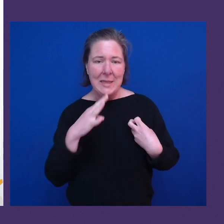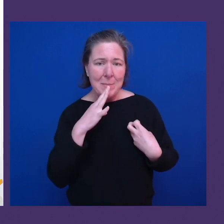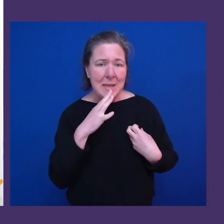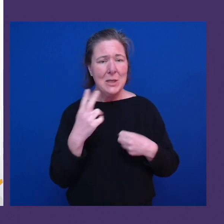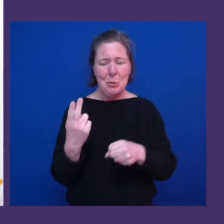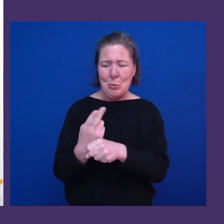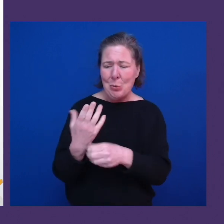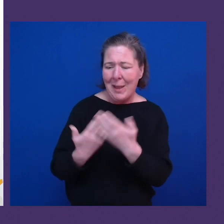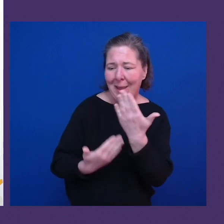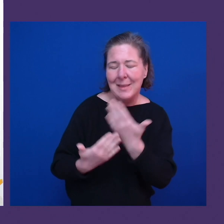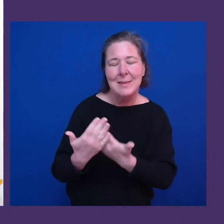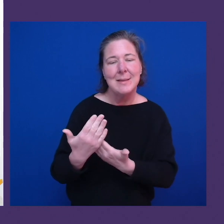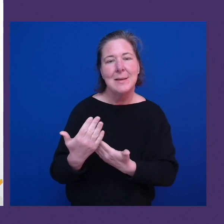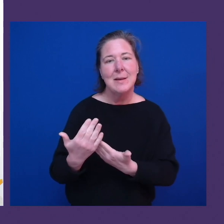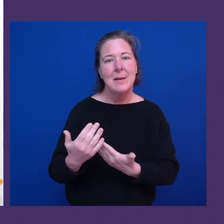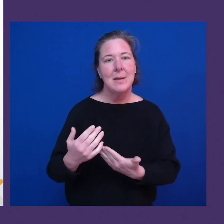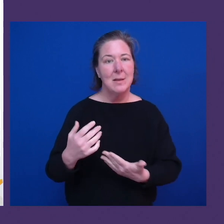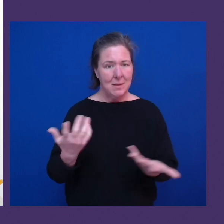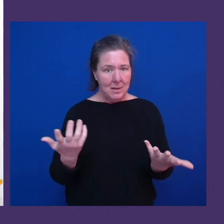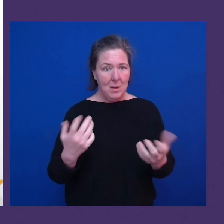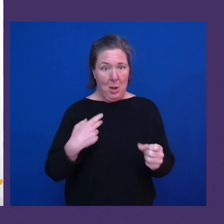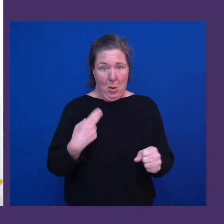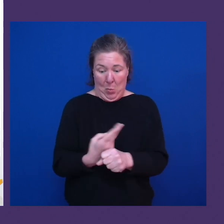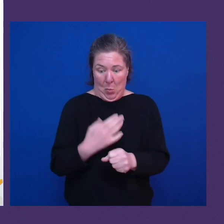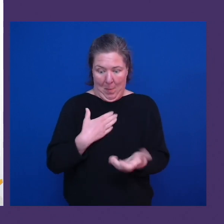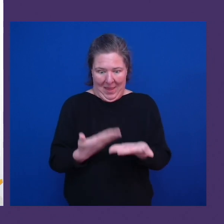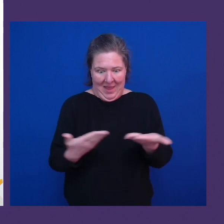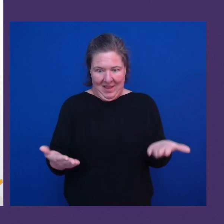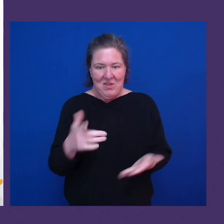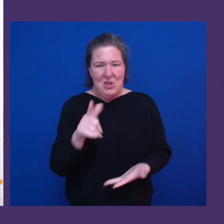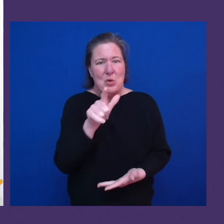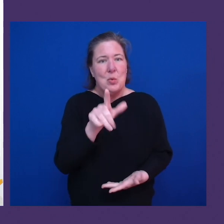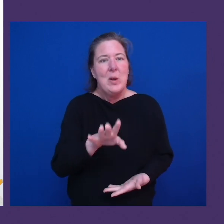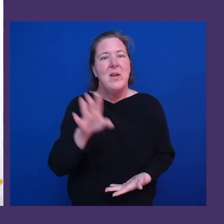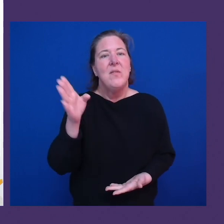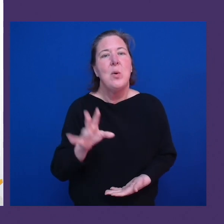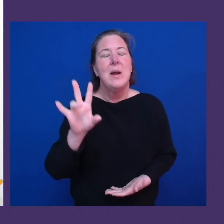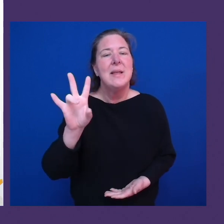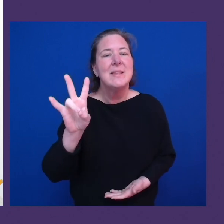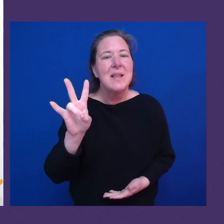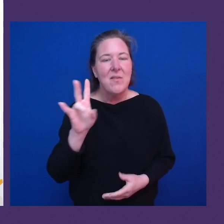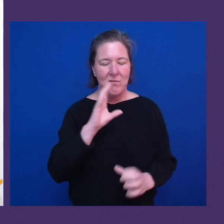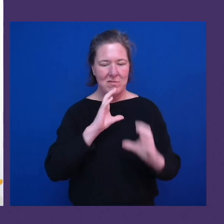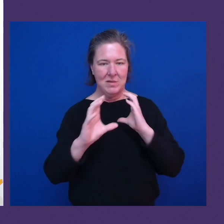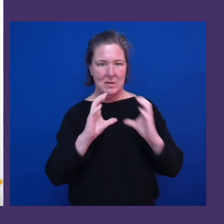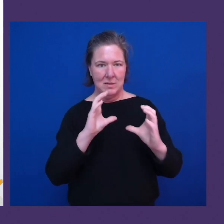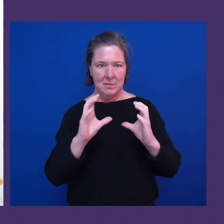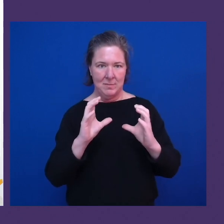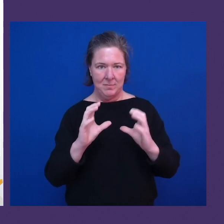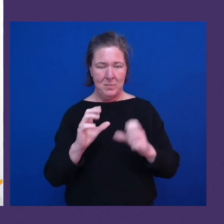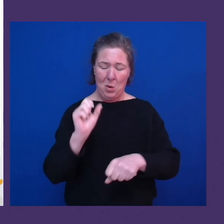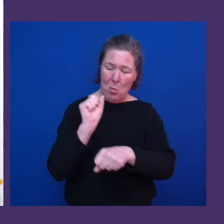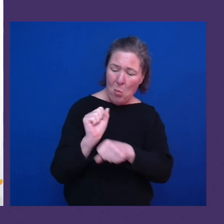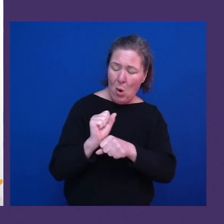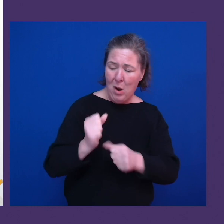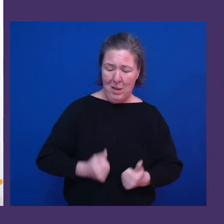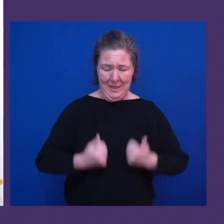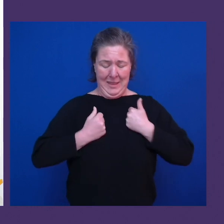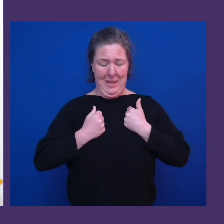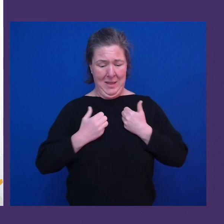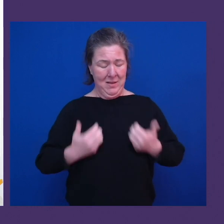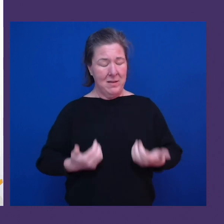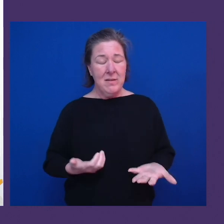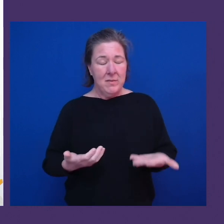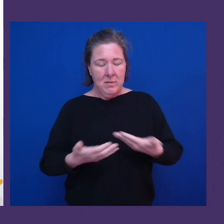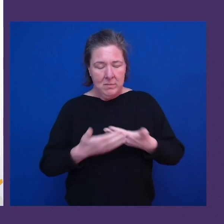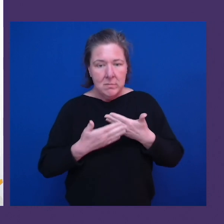hands. I've been using my device 24/7 to communicate, work, and live my life for many years, so I